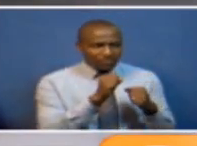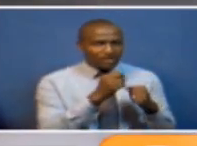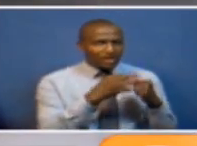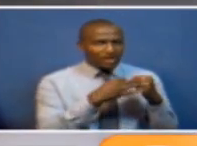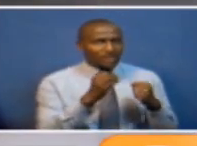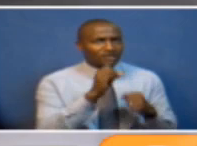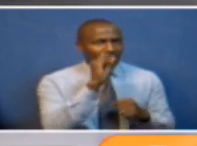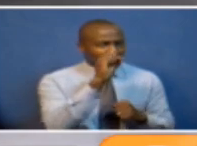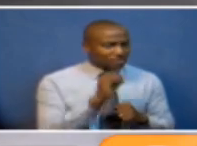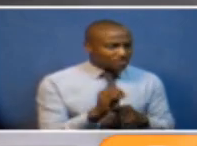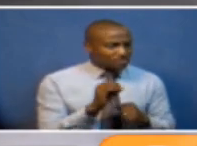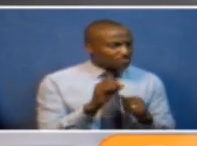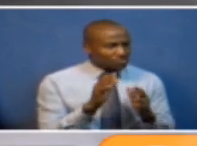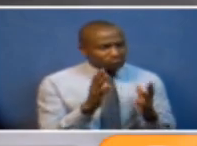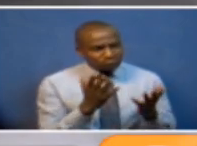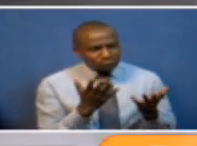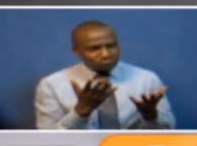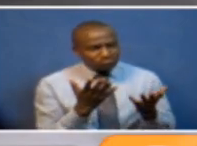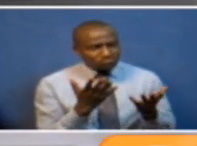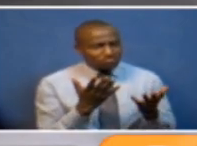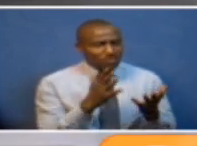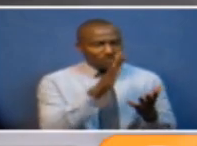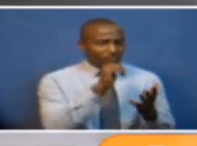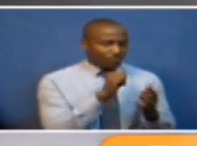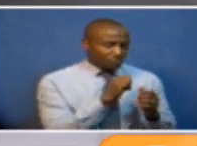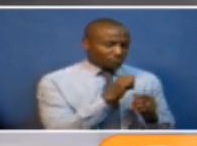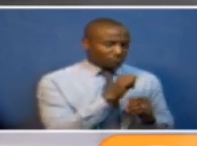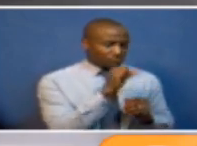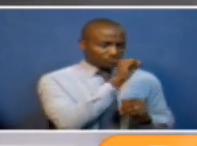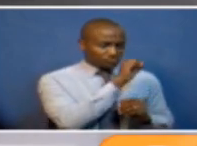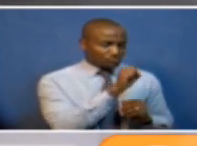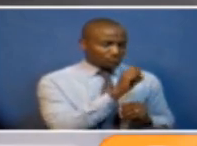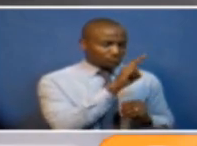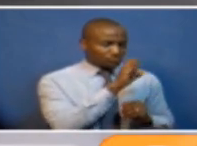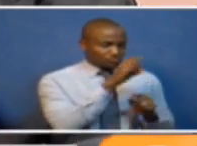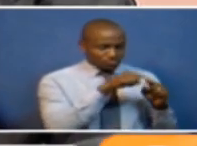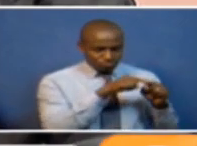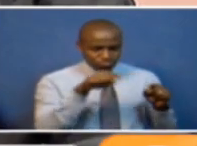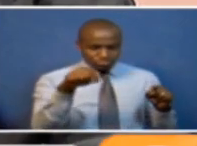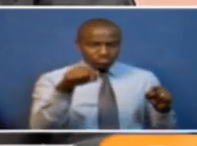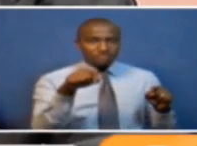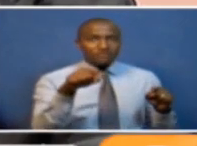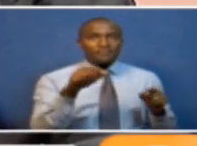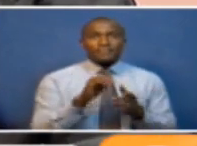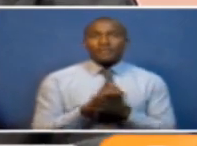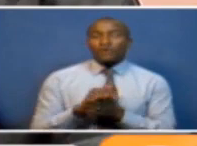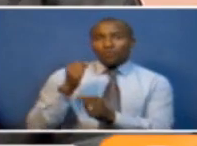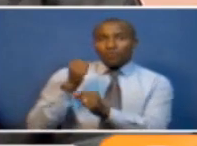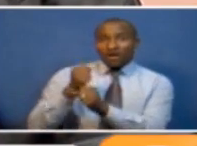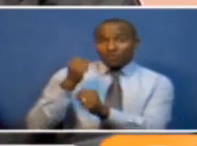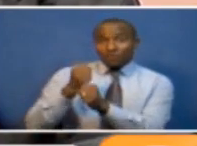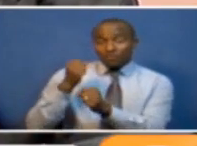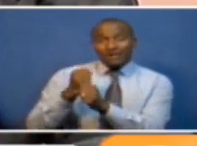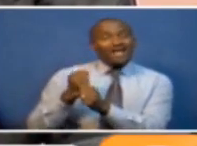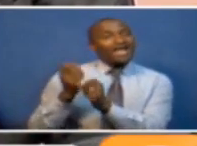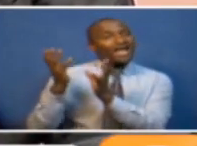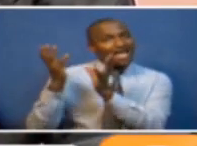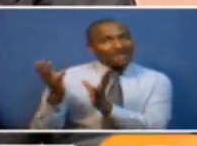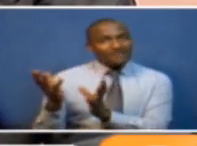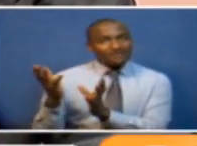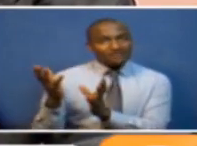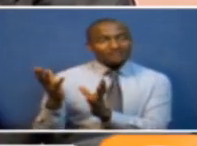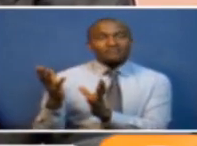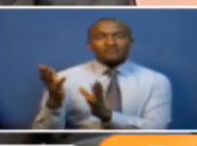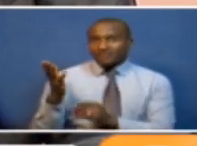from reaching its point, from Suswa to Sarima? Most of the work that is very bulky, the civil works,